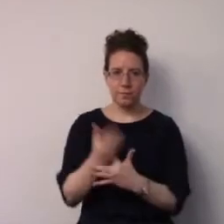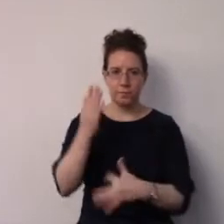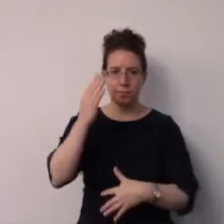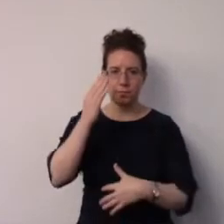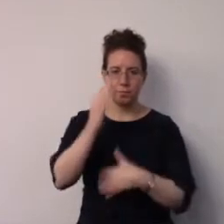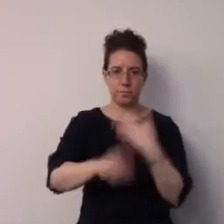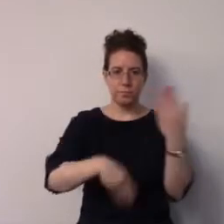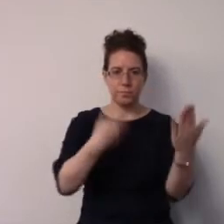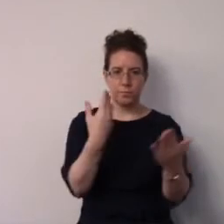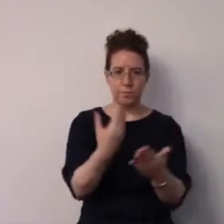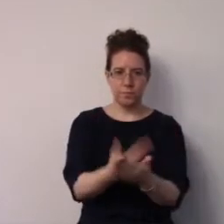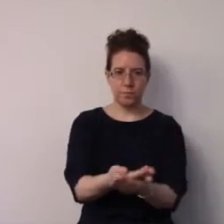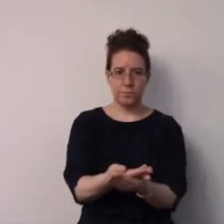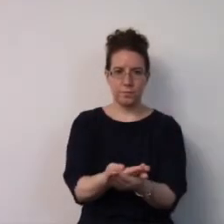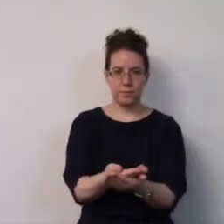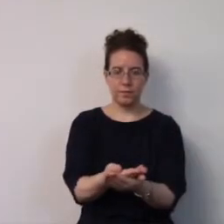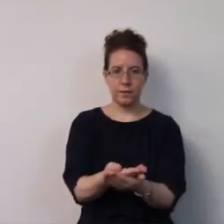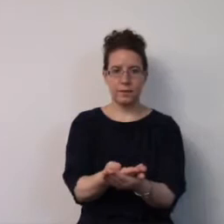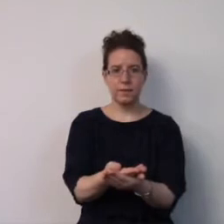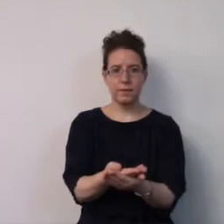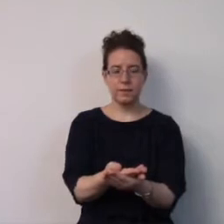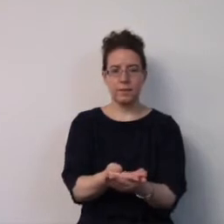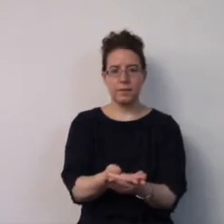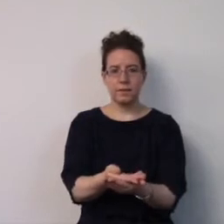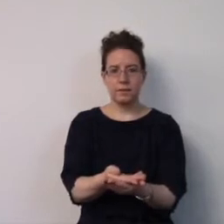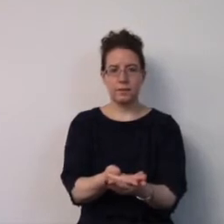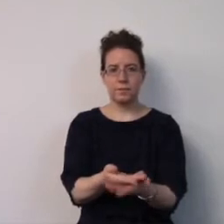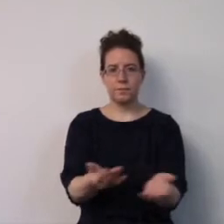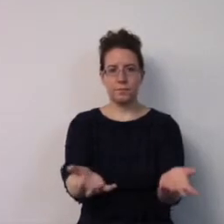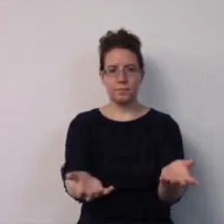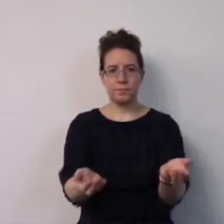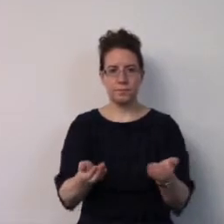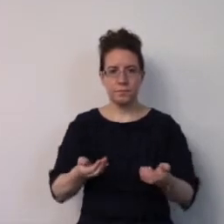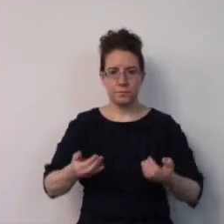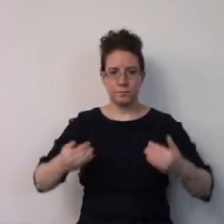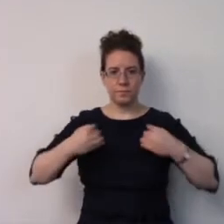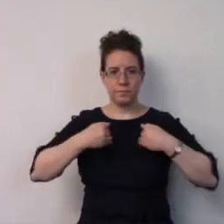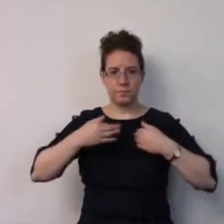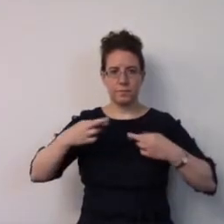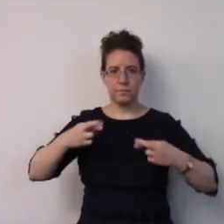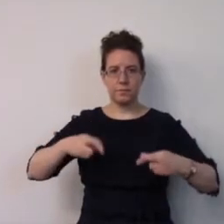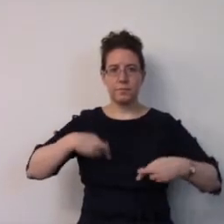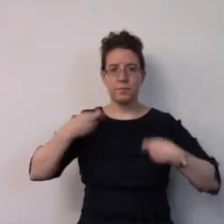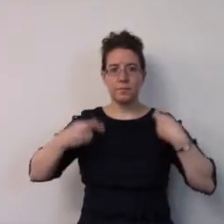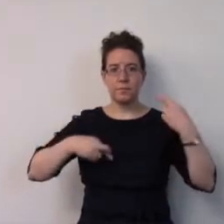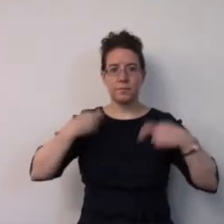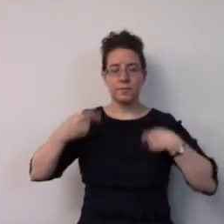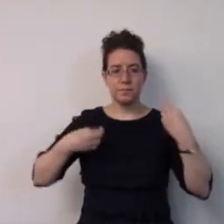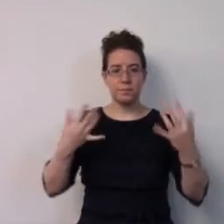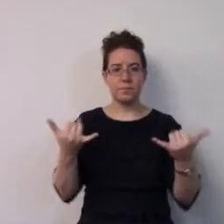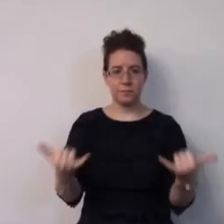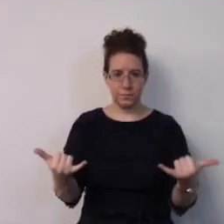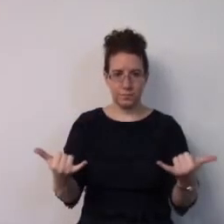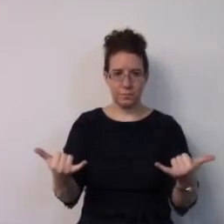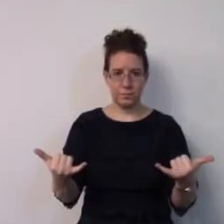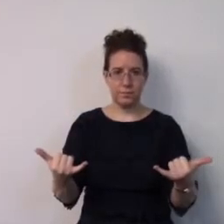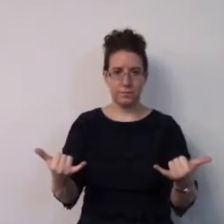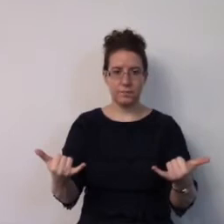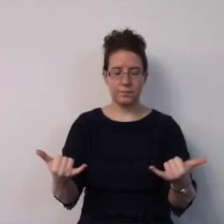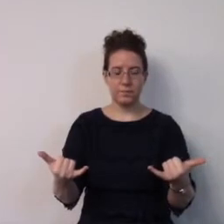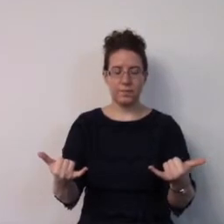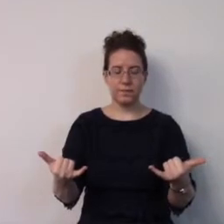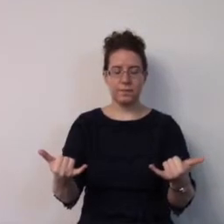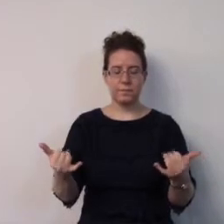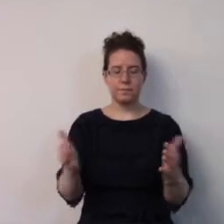present. Right. In the here and the now. Amen. Hallelujah. We were having revival services the other night,